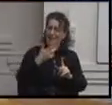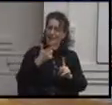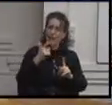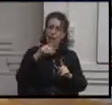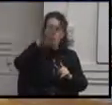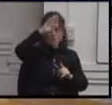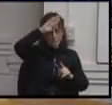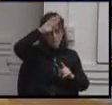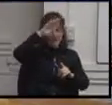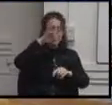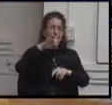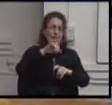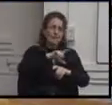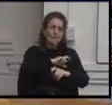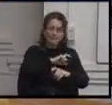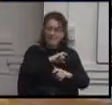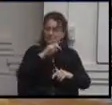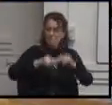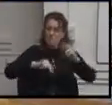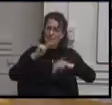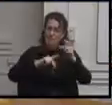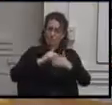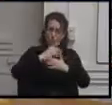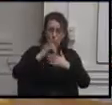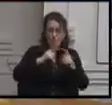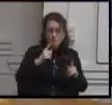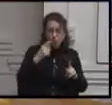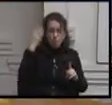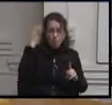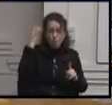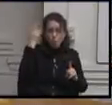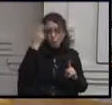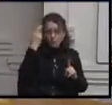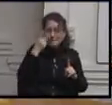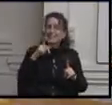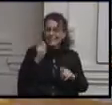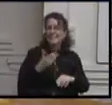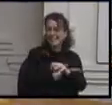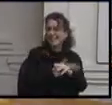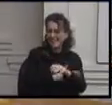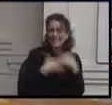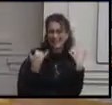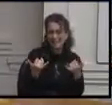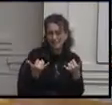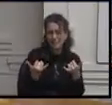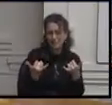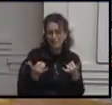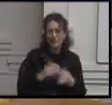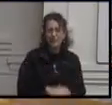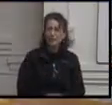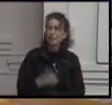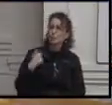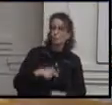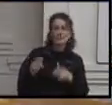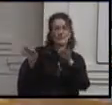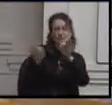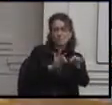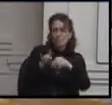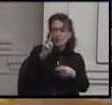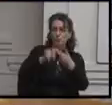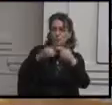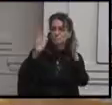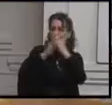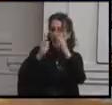We've examined the consequence to insurance ratepayers, and that's fairly clear that